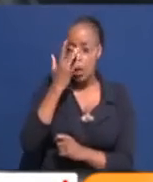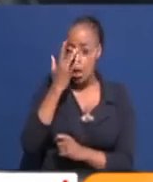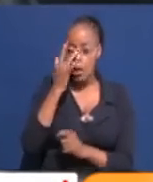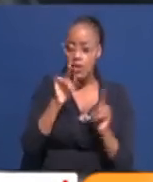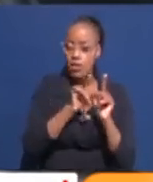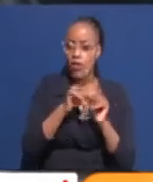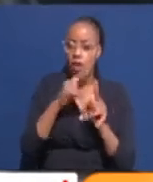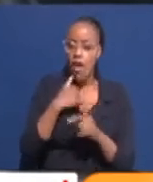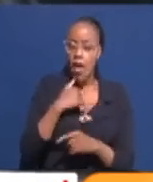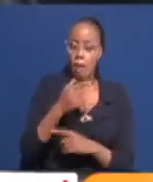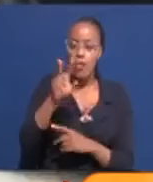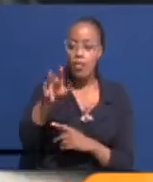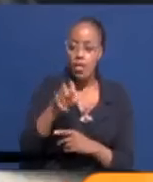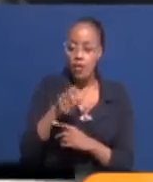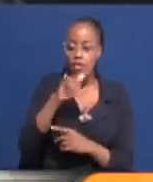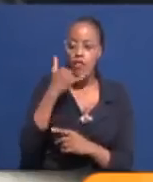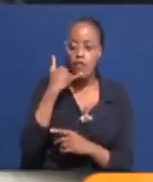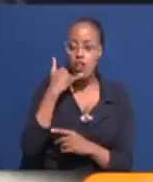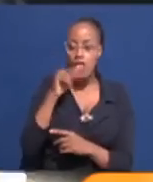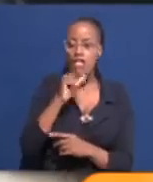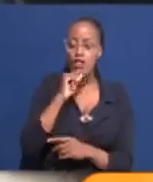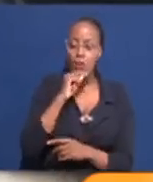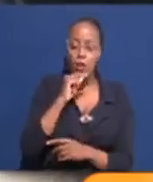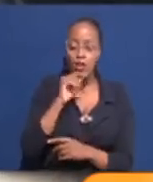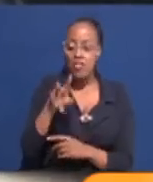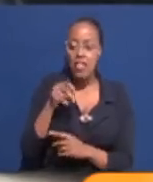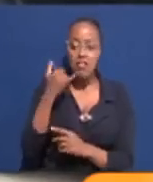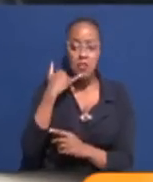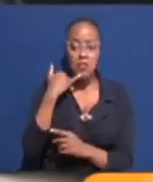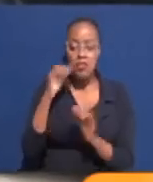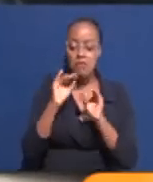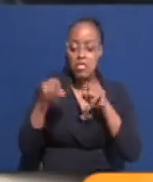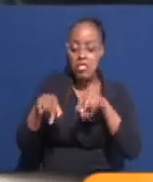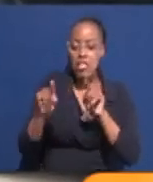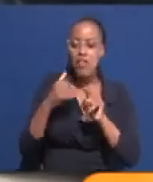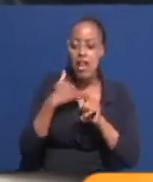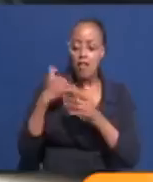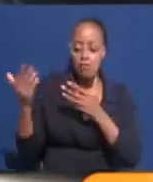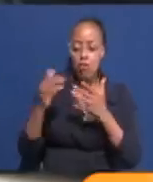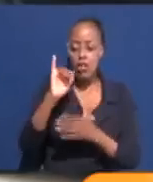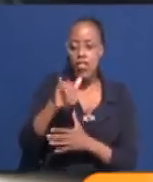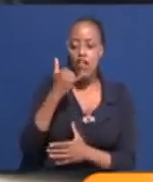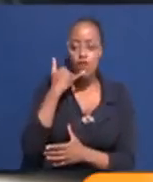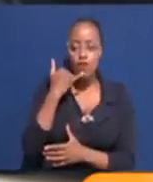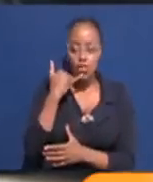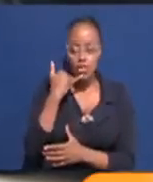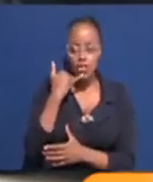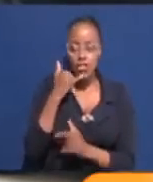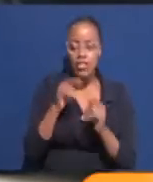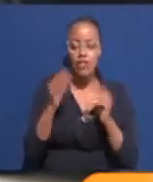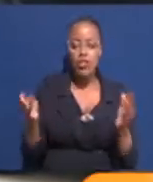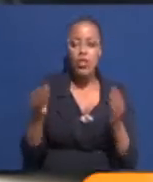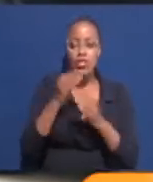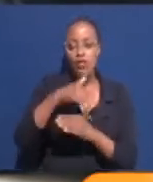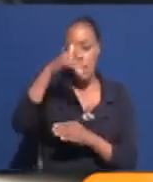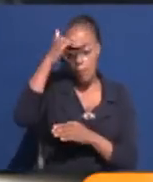eti amenyang'anywa simu. Na huyo kijana akunyang'anywa simu ni yeye mwenyewe aliyekelea simu. In exchange of